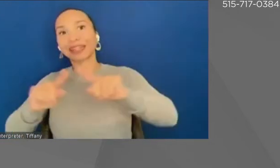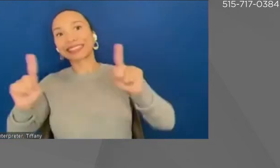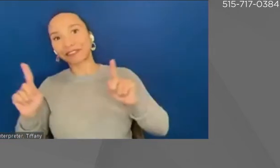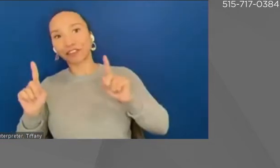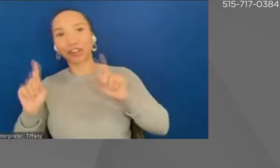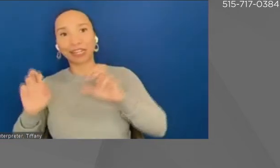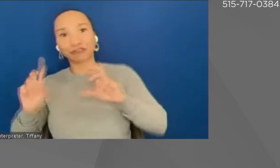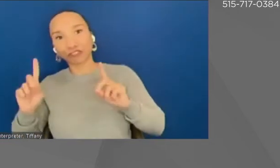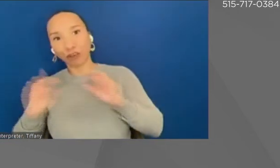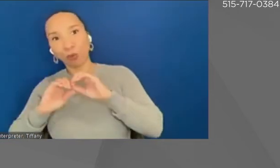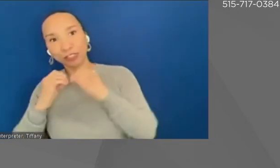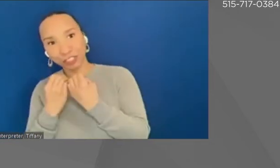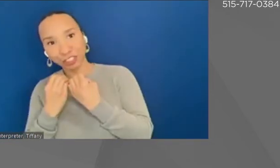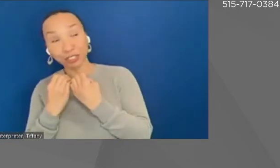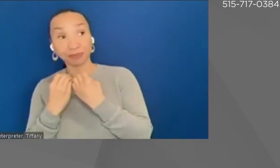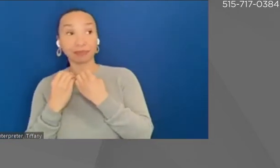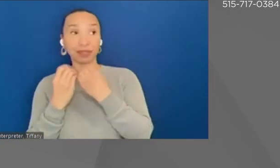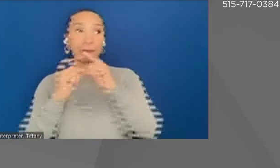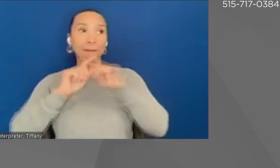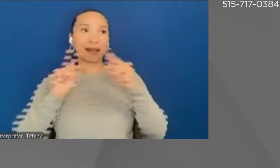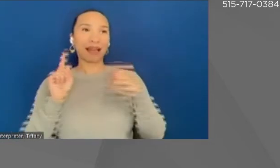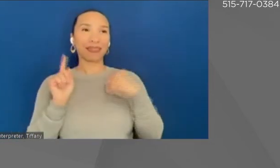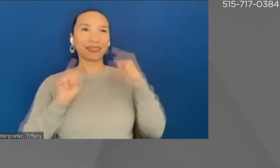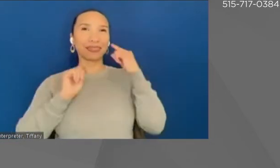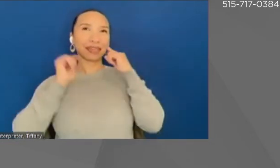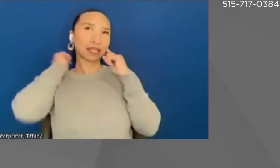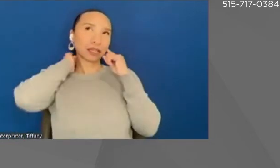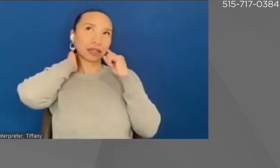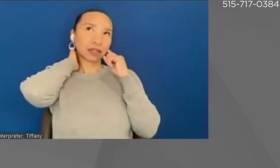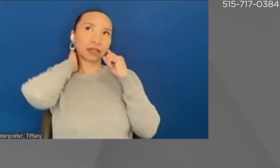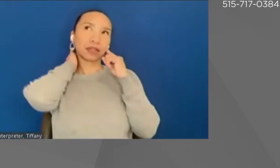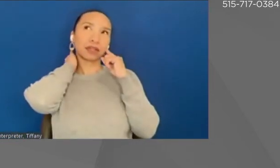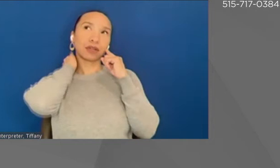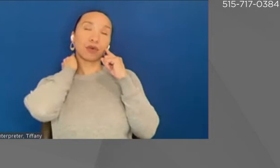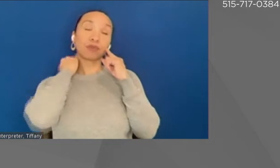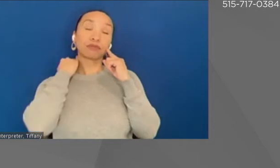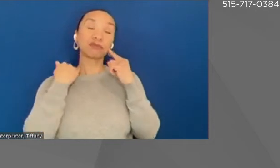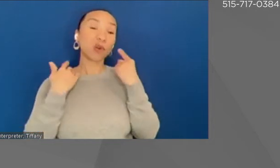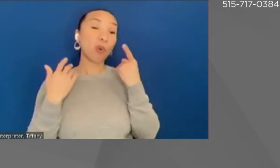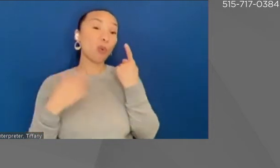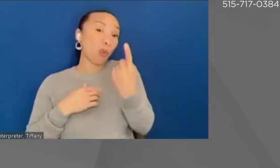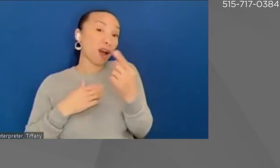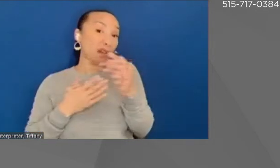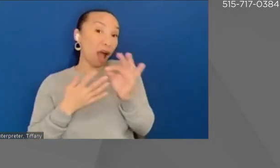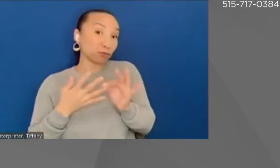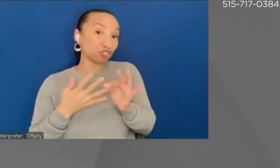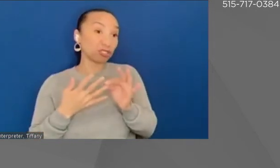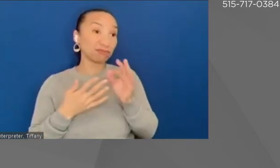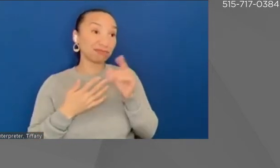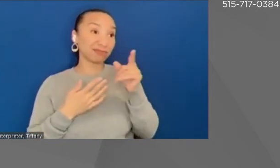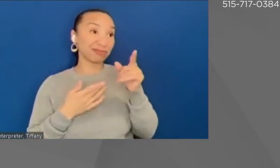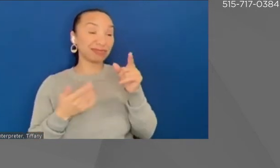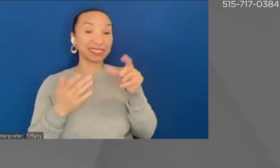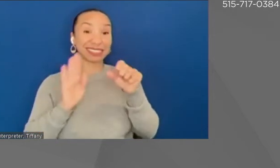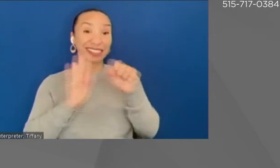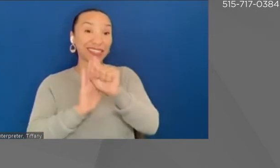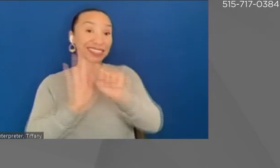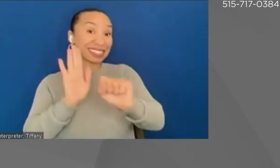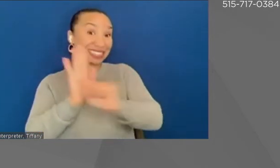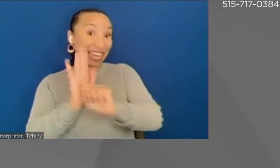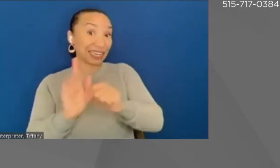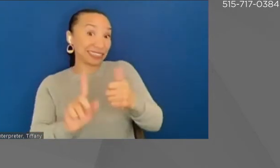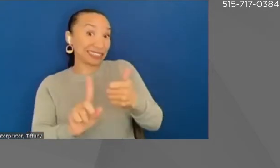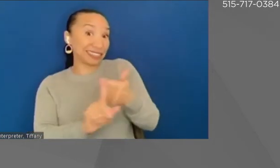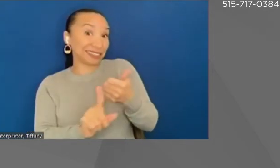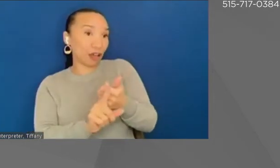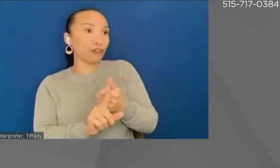think one of the ways that the state could kind of play a big